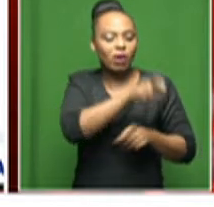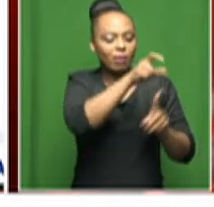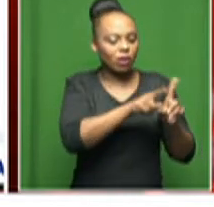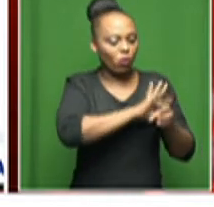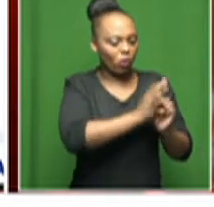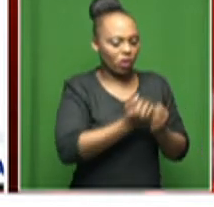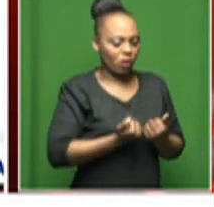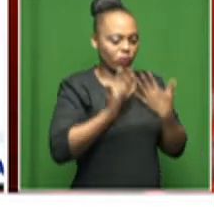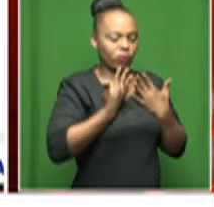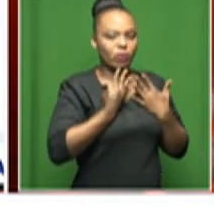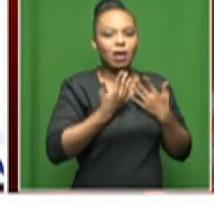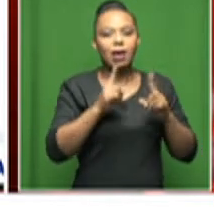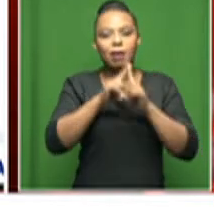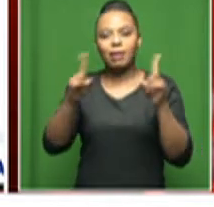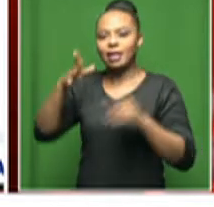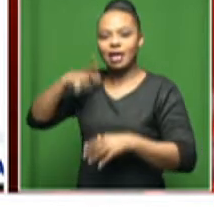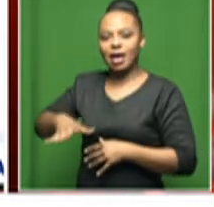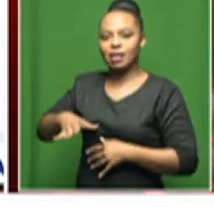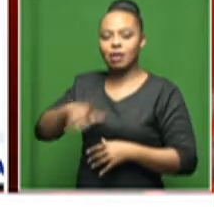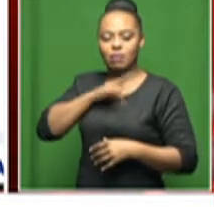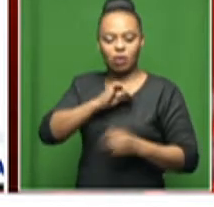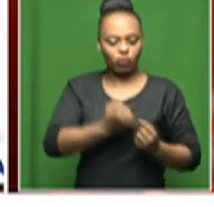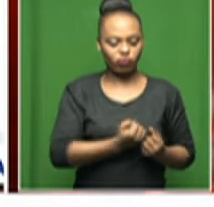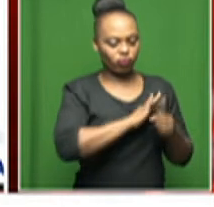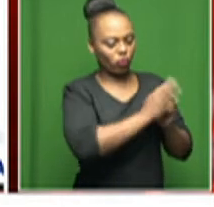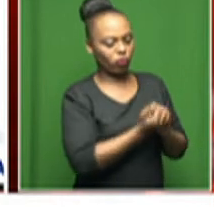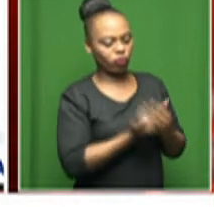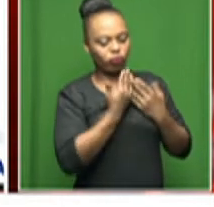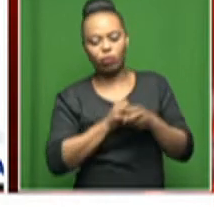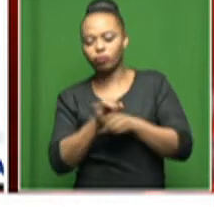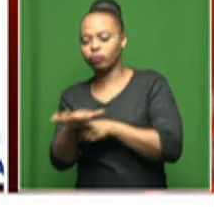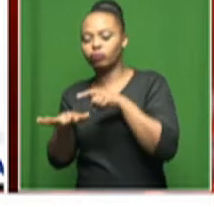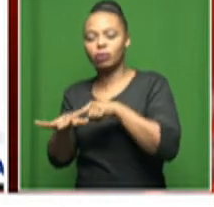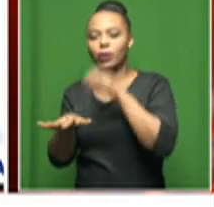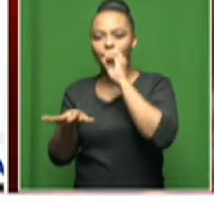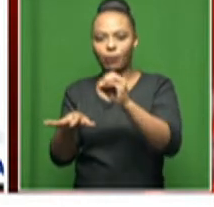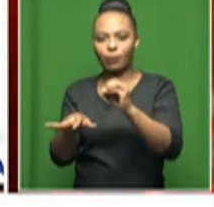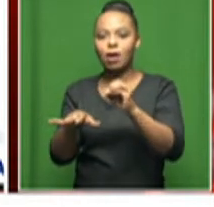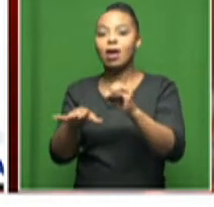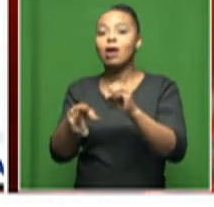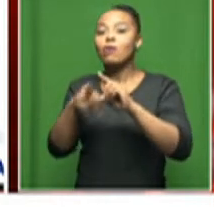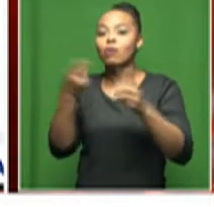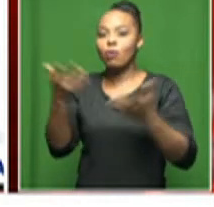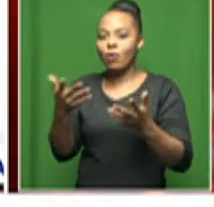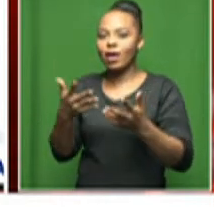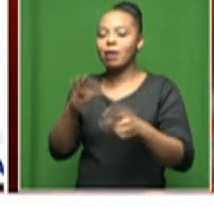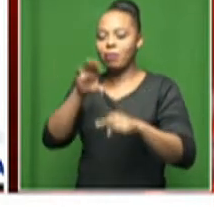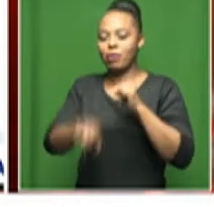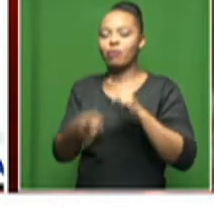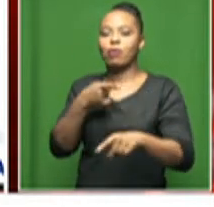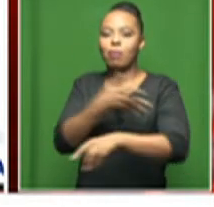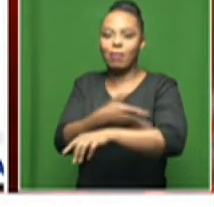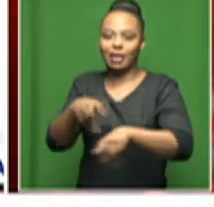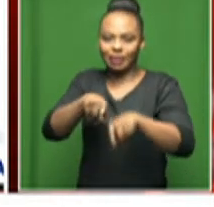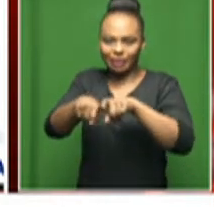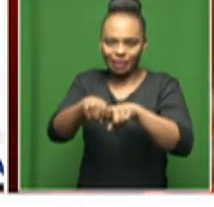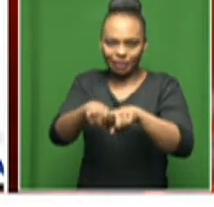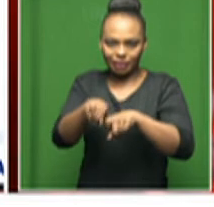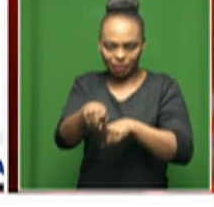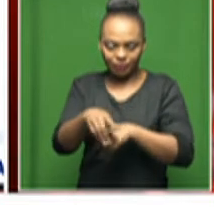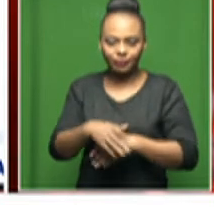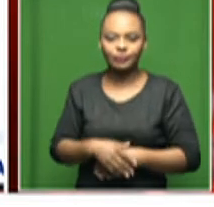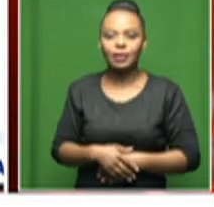were people that didn't have past infection or evidence of past infection based on a blood test. Unfortunately, what we saw in this particular